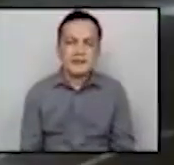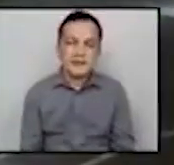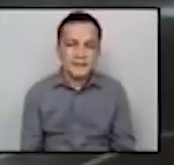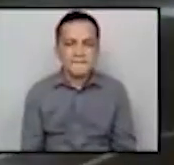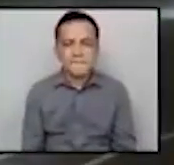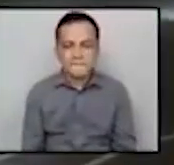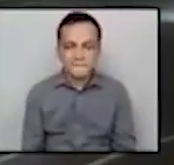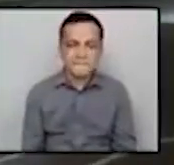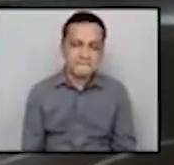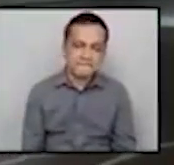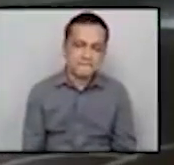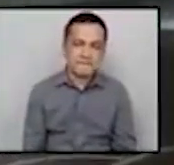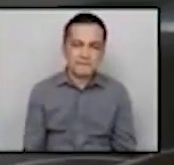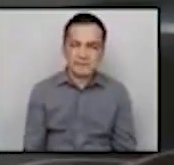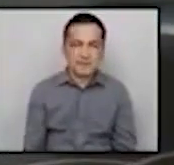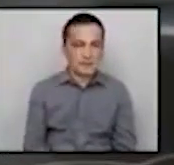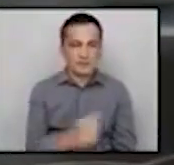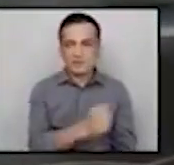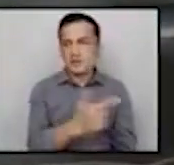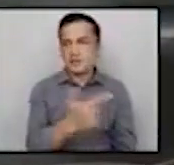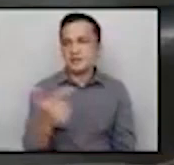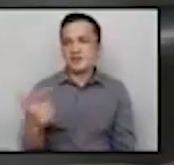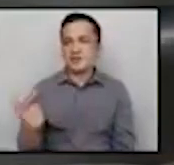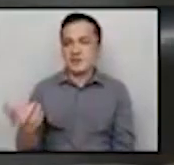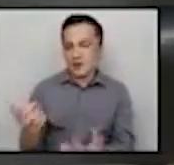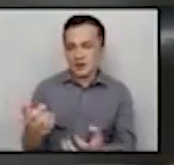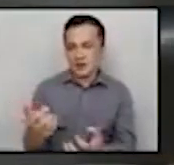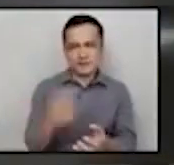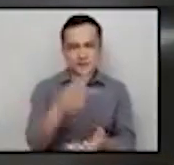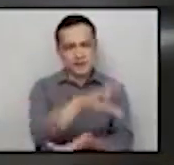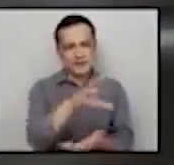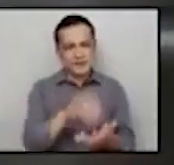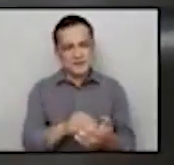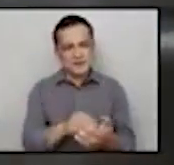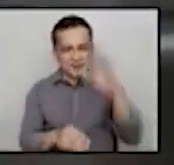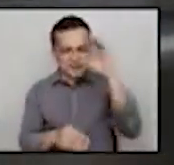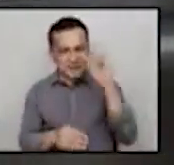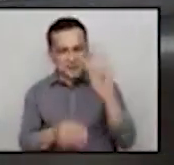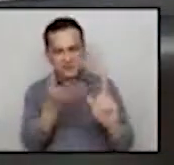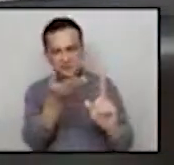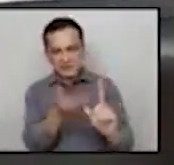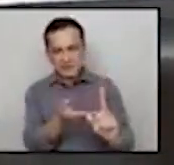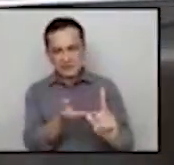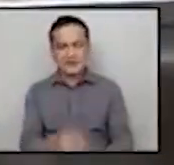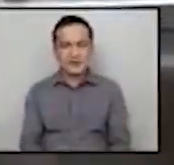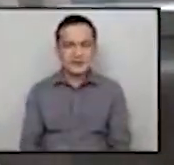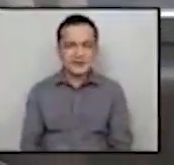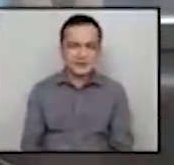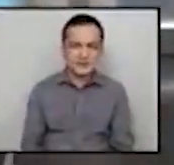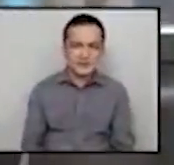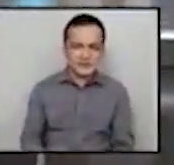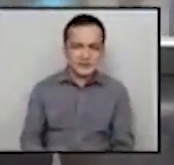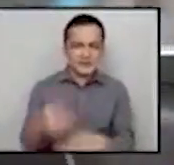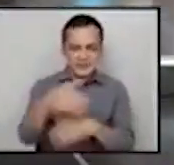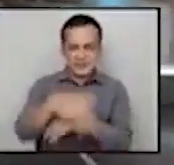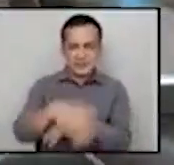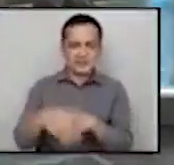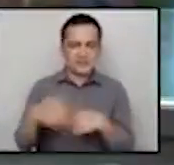cake. Everybody wanna be that guy. Night is young and the music's